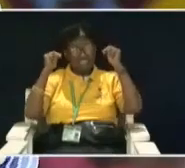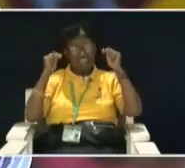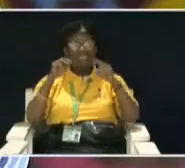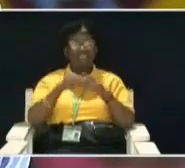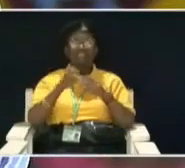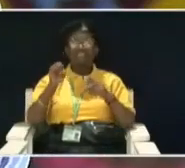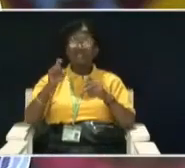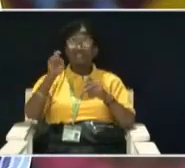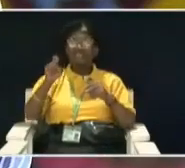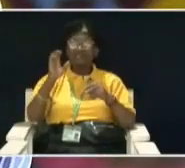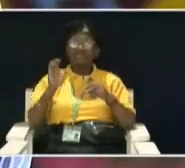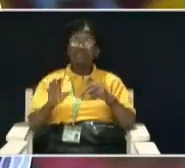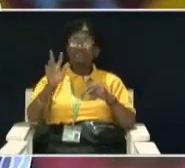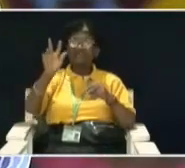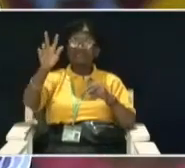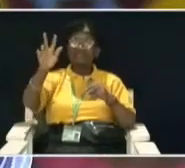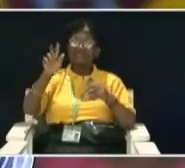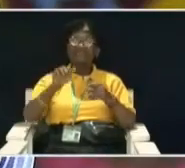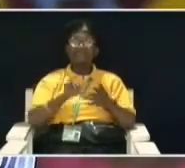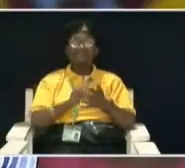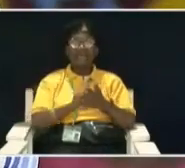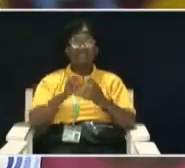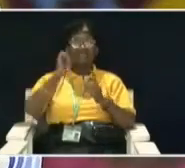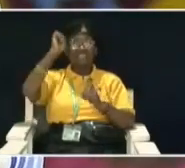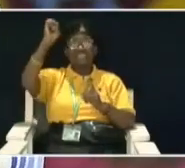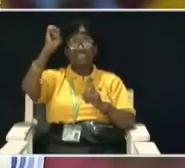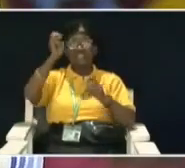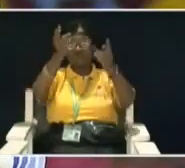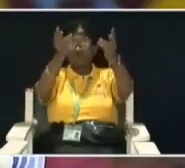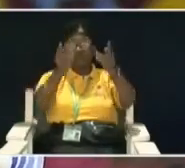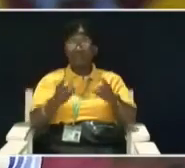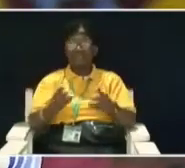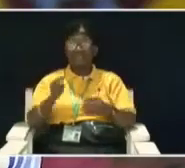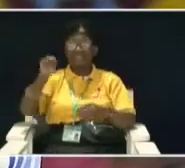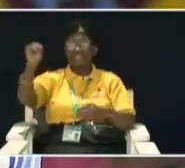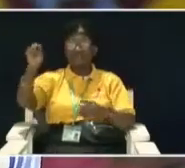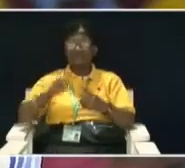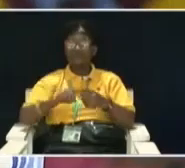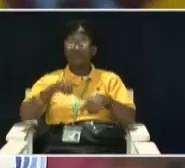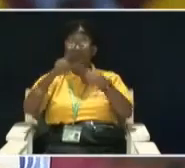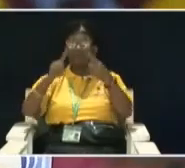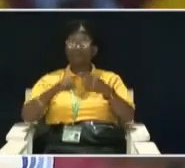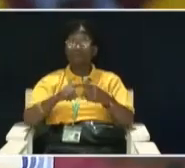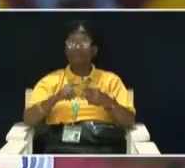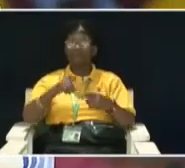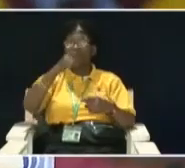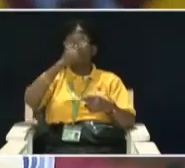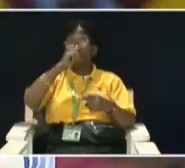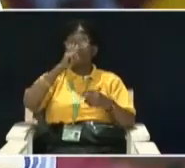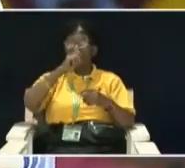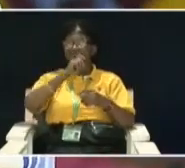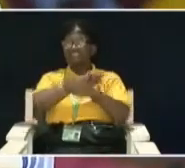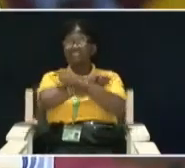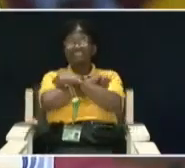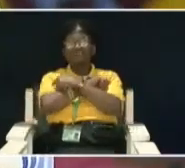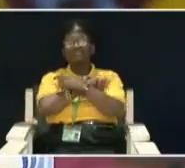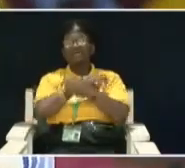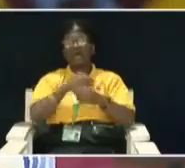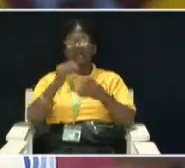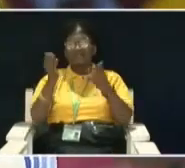him to go to Egypt and bring forth his people, and Moses